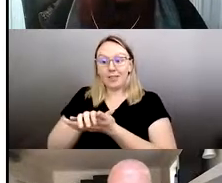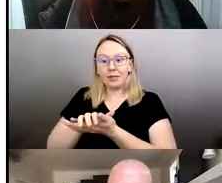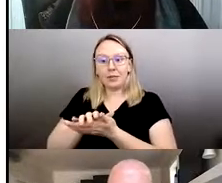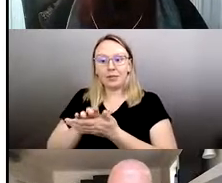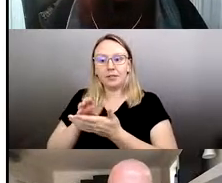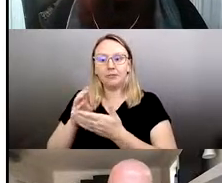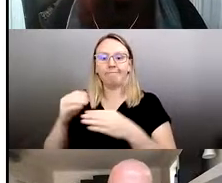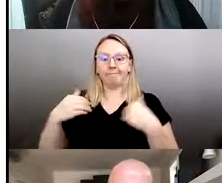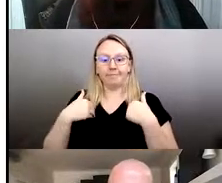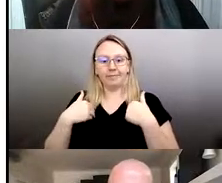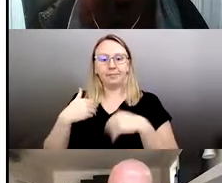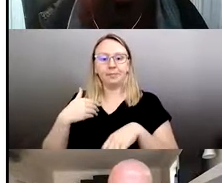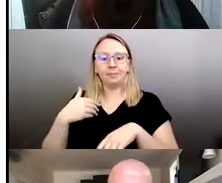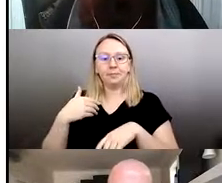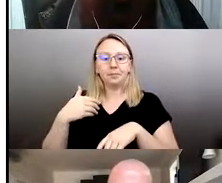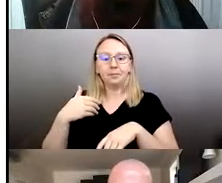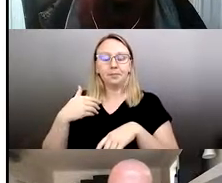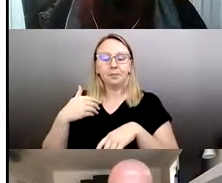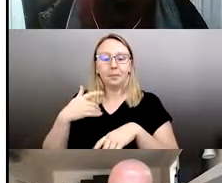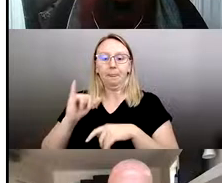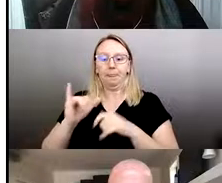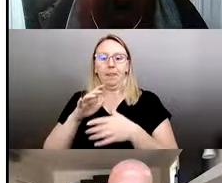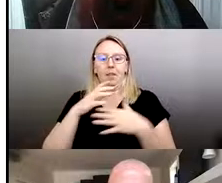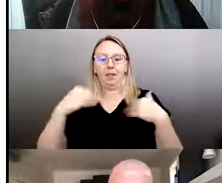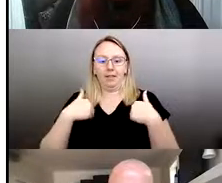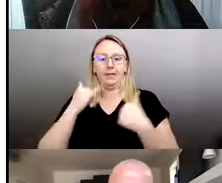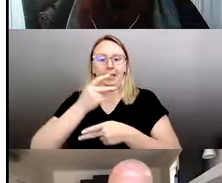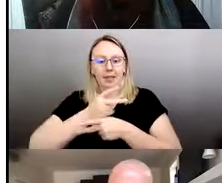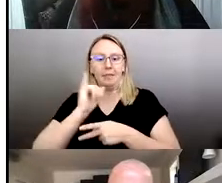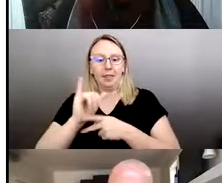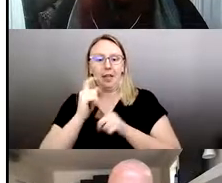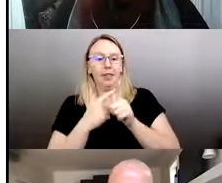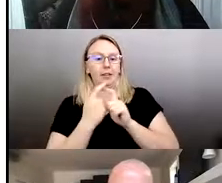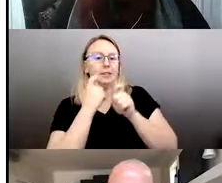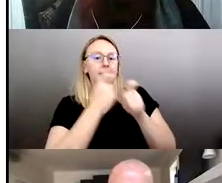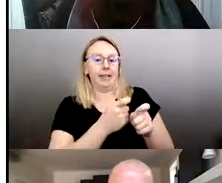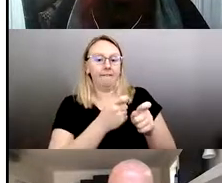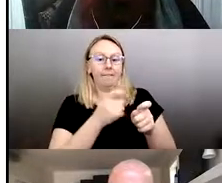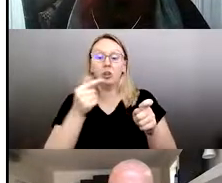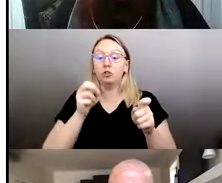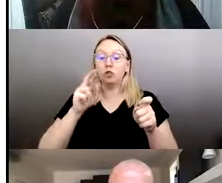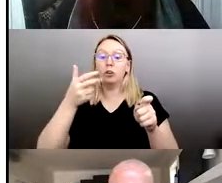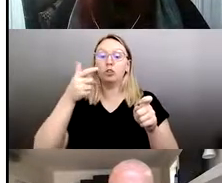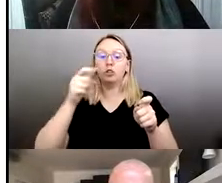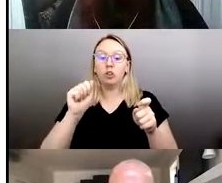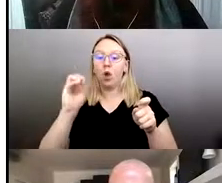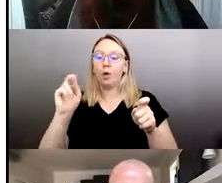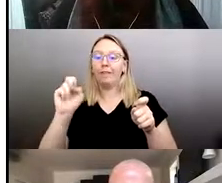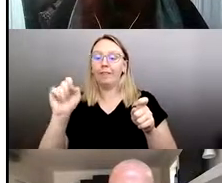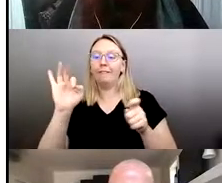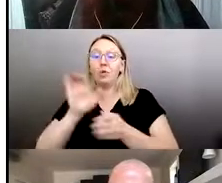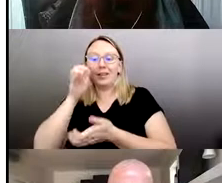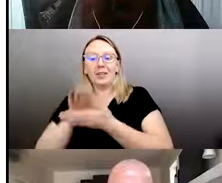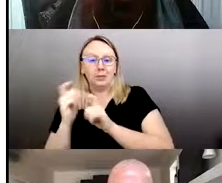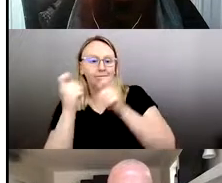to the museum by Georgia O'Keeffe, as they were both close friends of this artist. The museum is a wonderful introduction